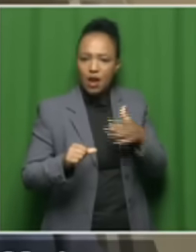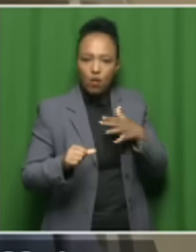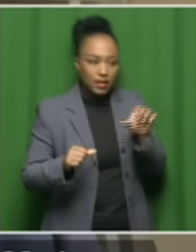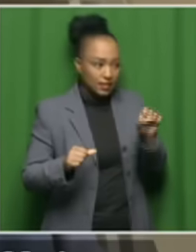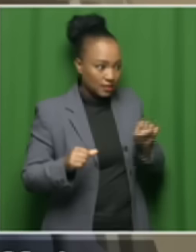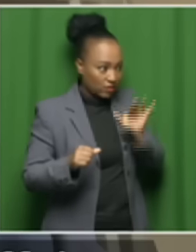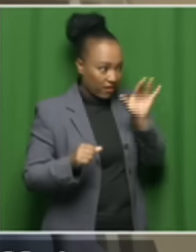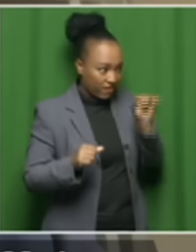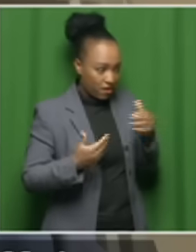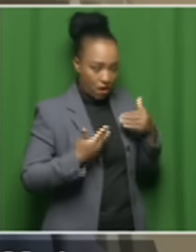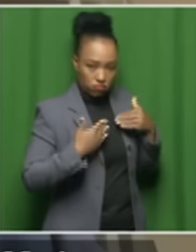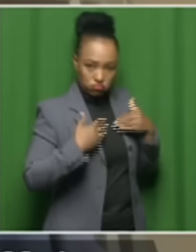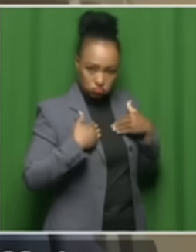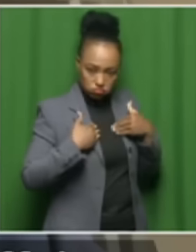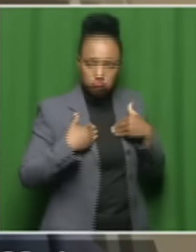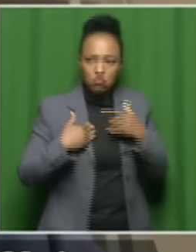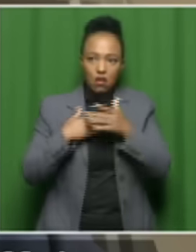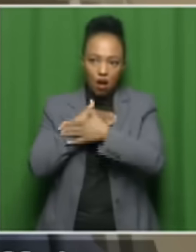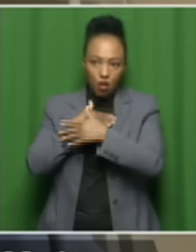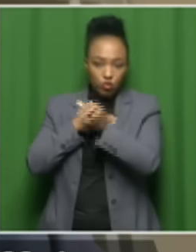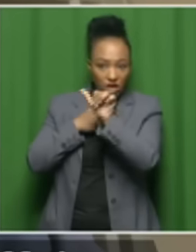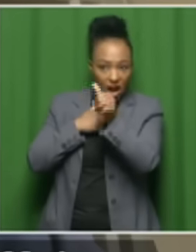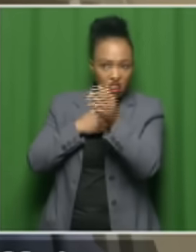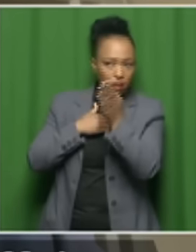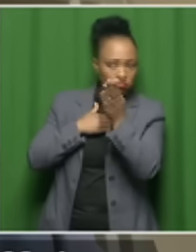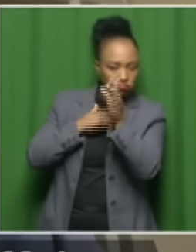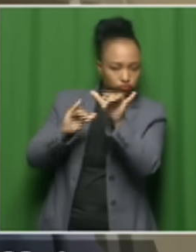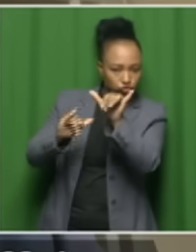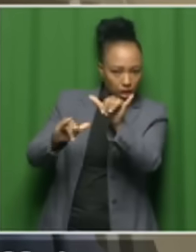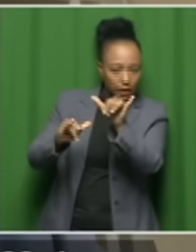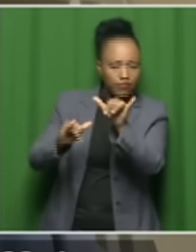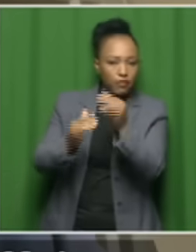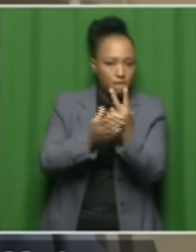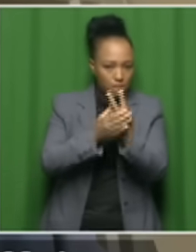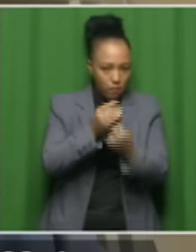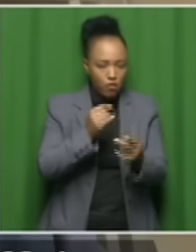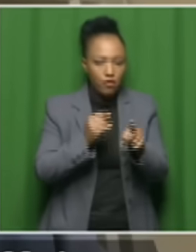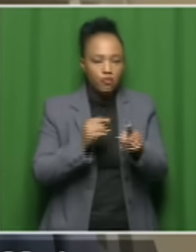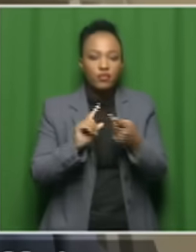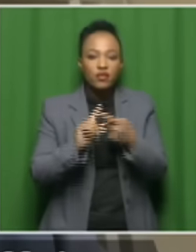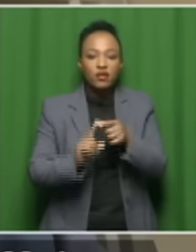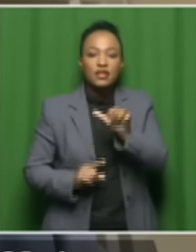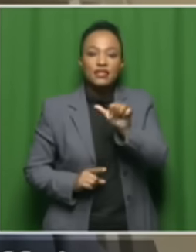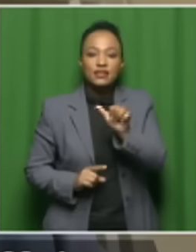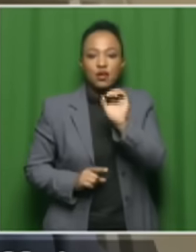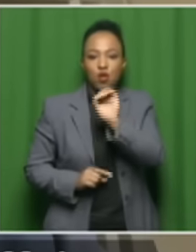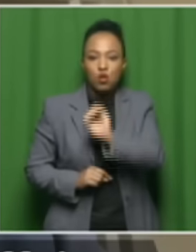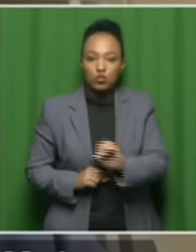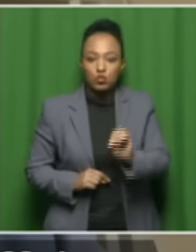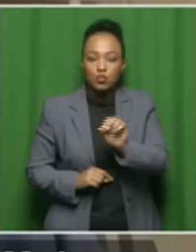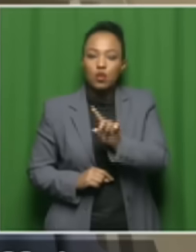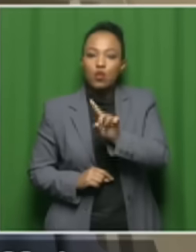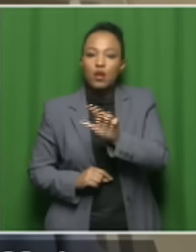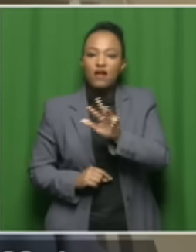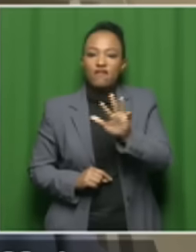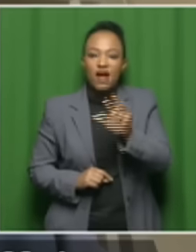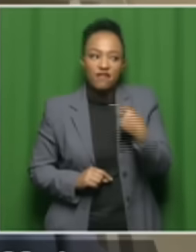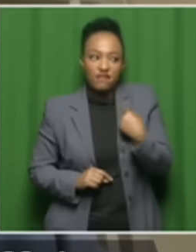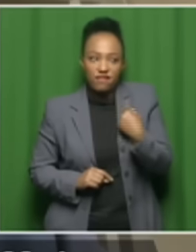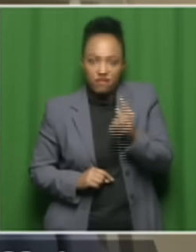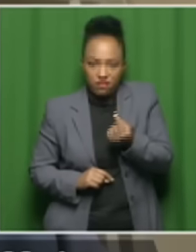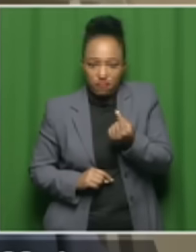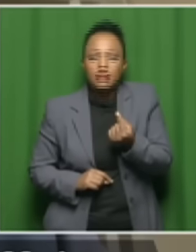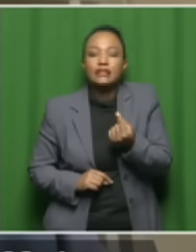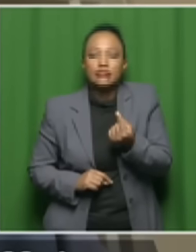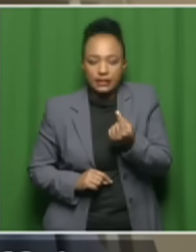said you are now deemed to have been a citizen with the effect from the 6th of October 1995. I can tell you,